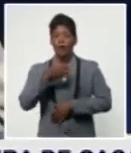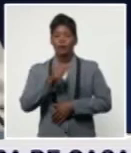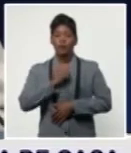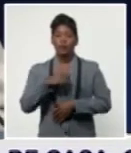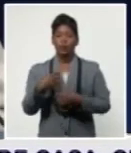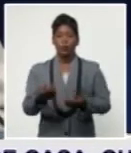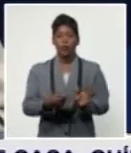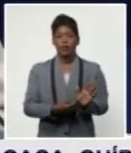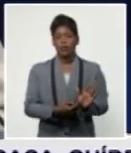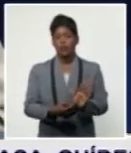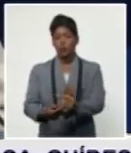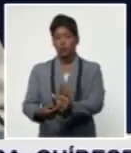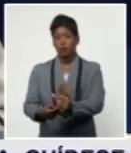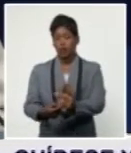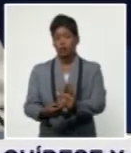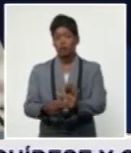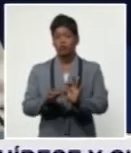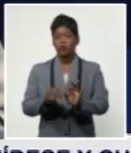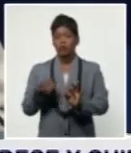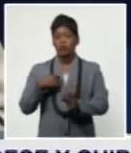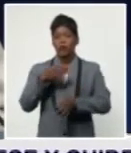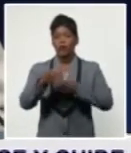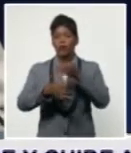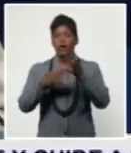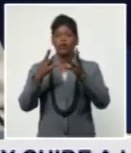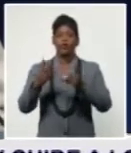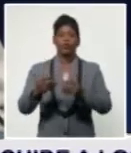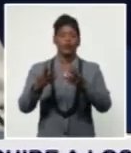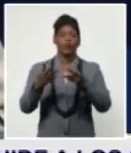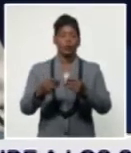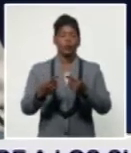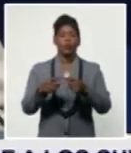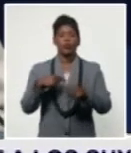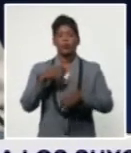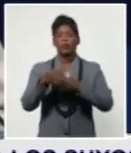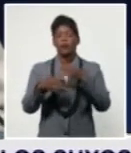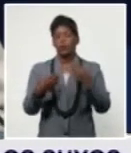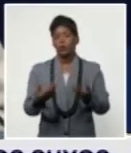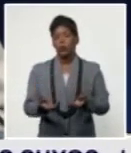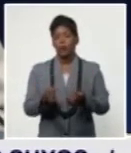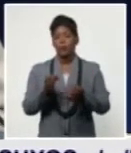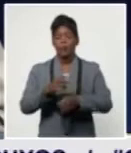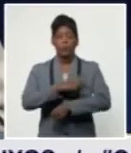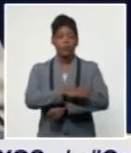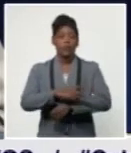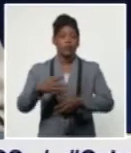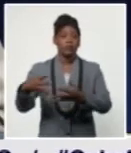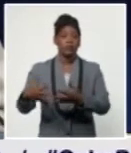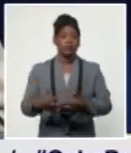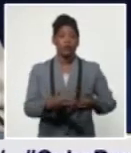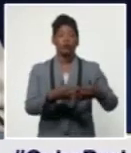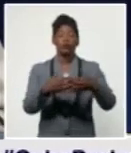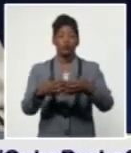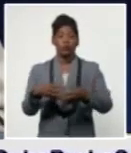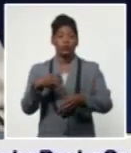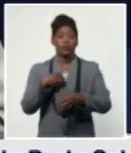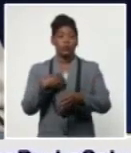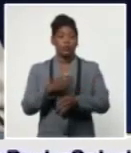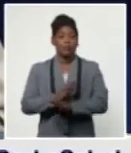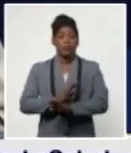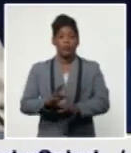to bring a chart. Today we could say that the US has over 2.5 million of confirmed cases, that it